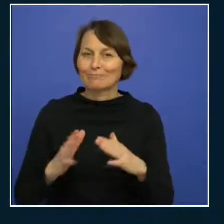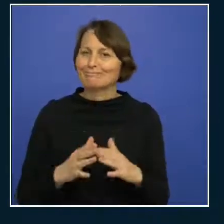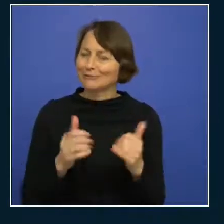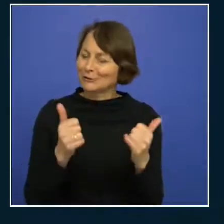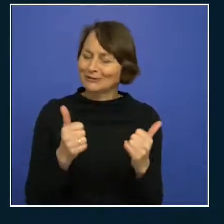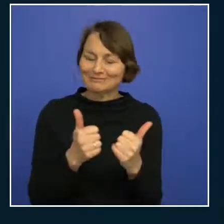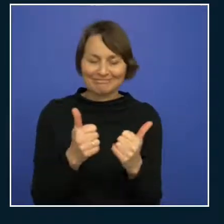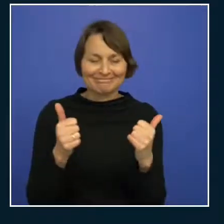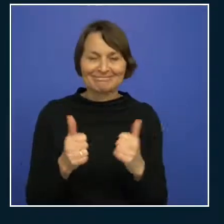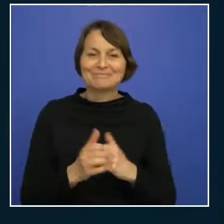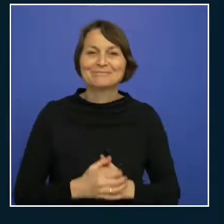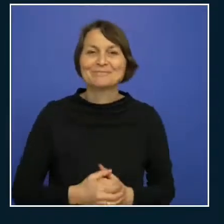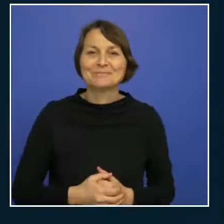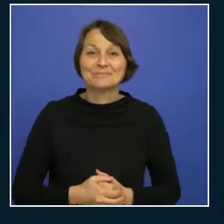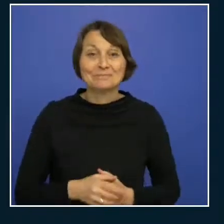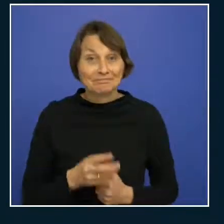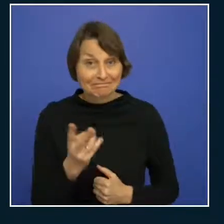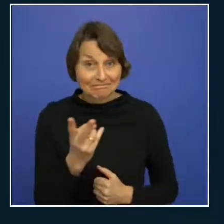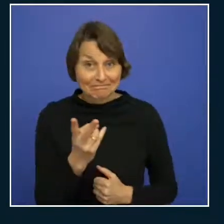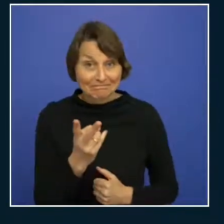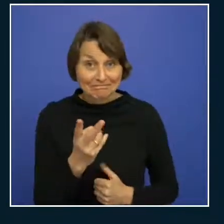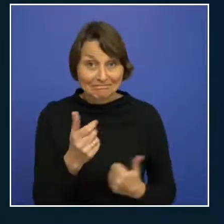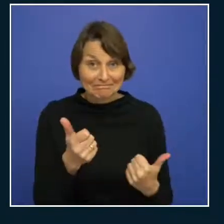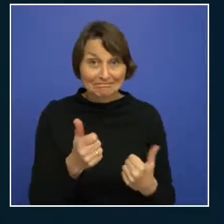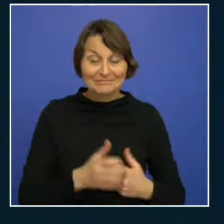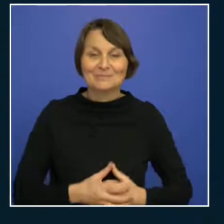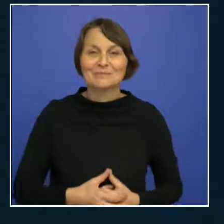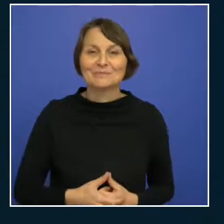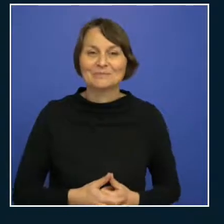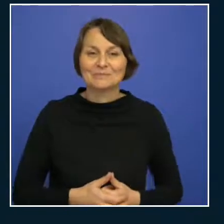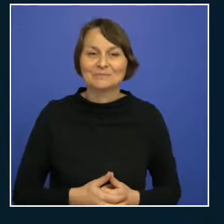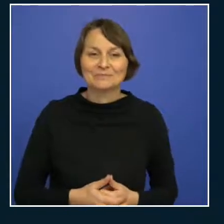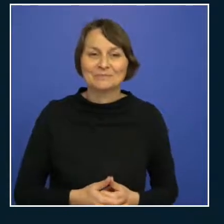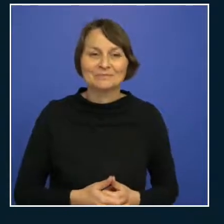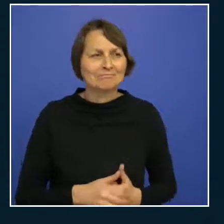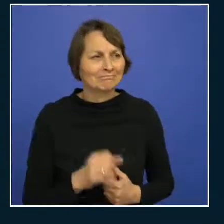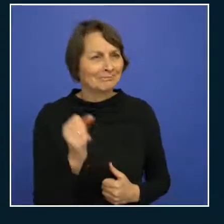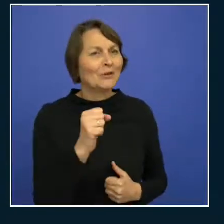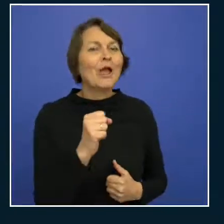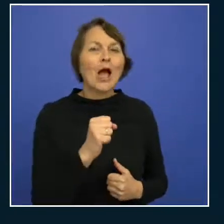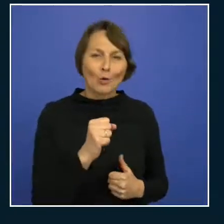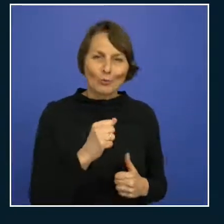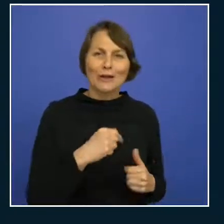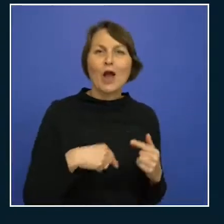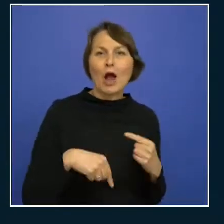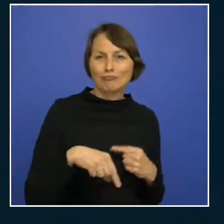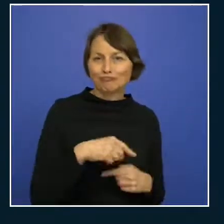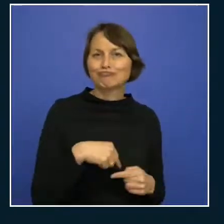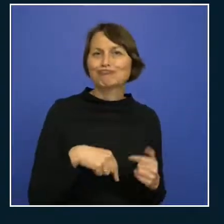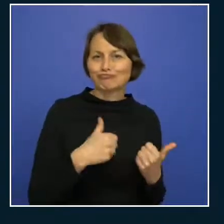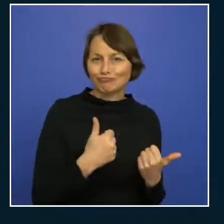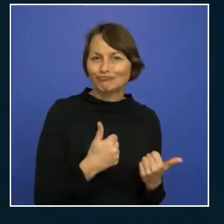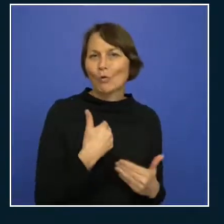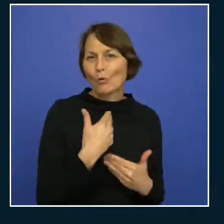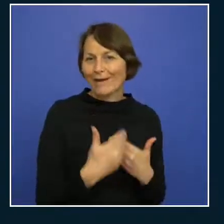And with you guys? Yeah, we're coping, I guess. Right?